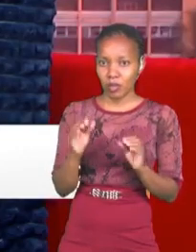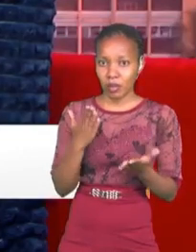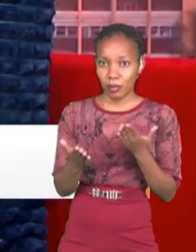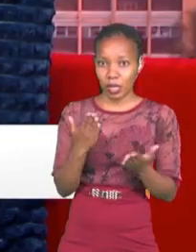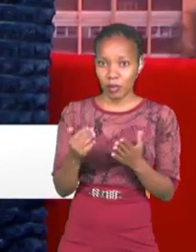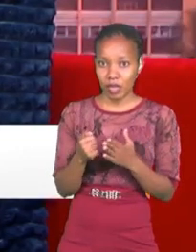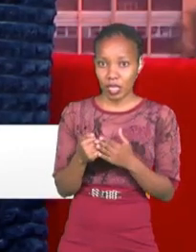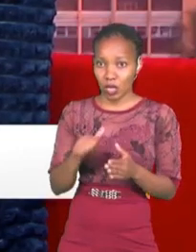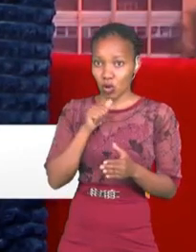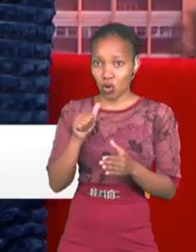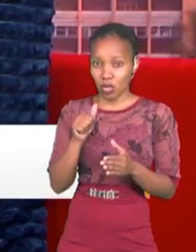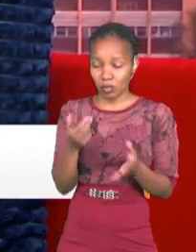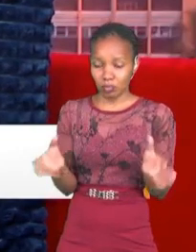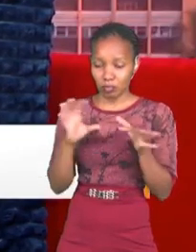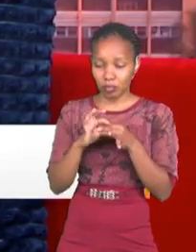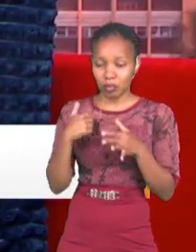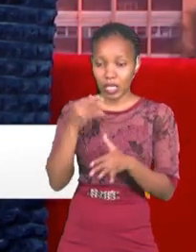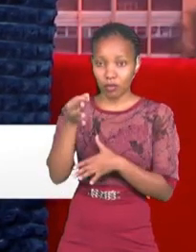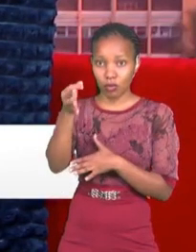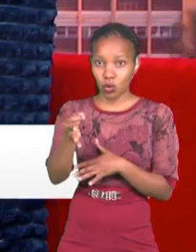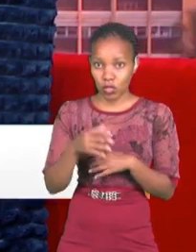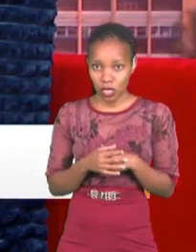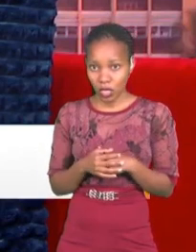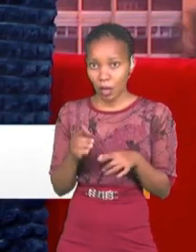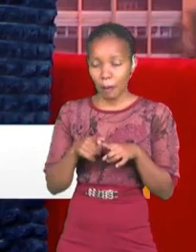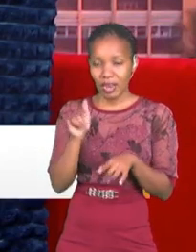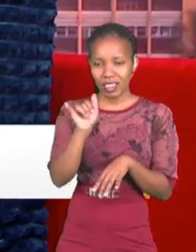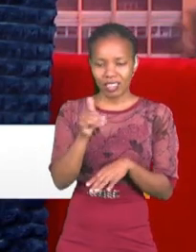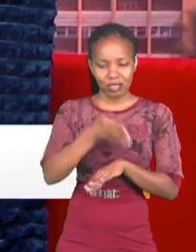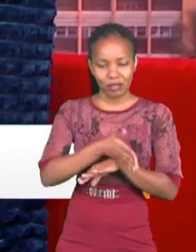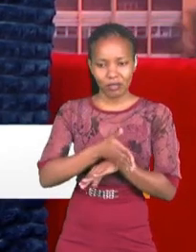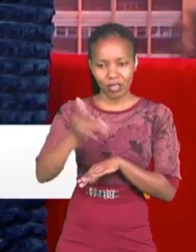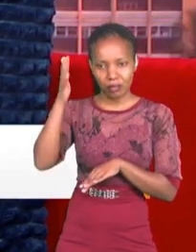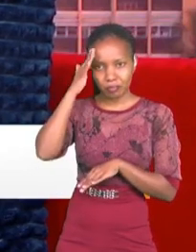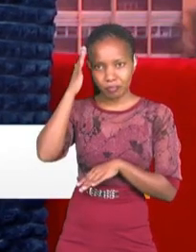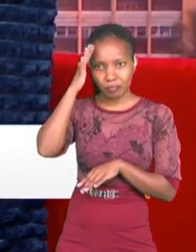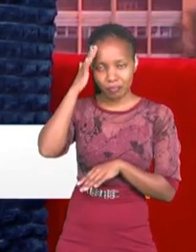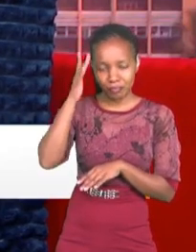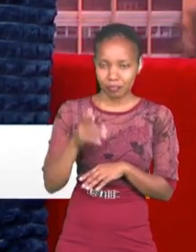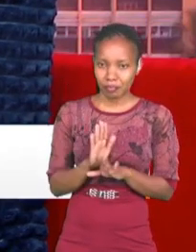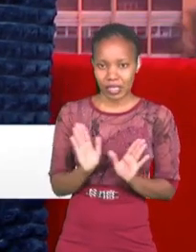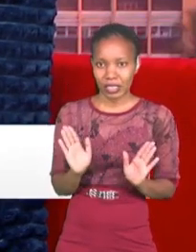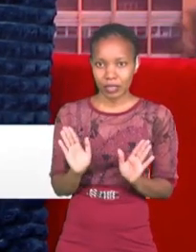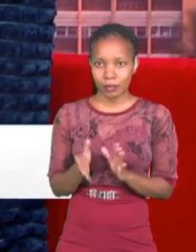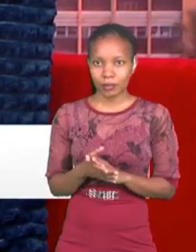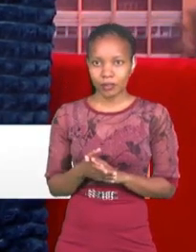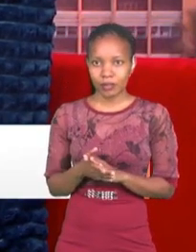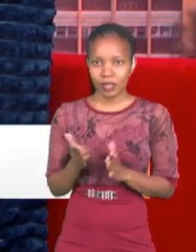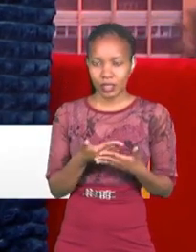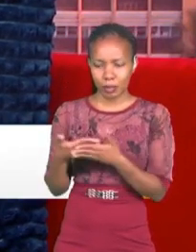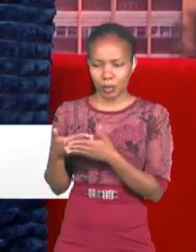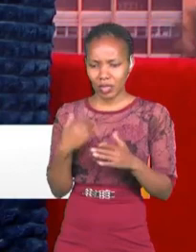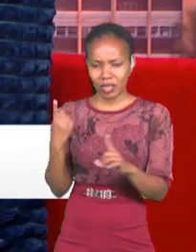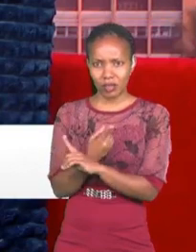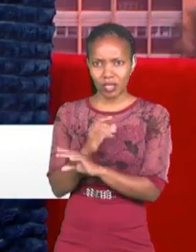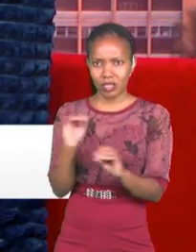not attached to me in future life. Okay, maybe, okay, but okay. It's a false conception. We just are giving Africa just society. Milk. Baby does not